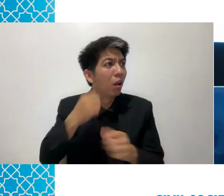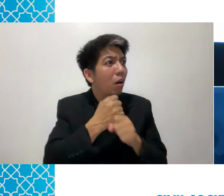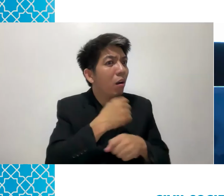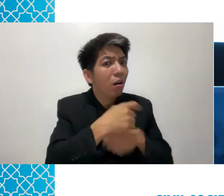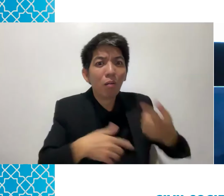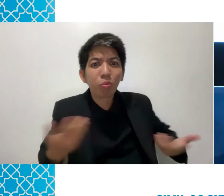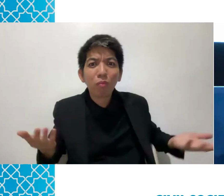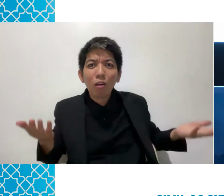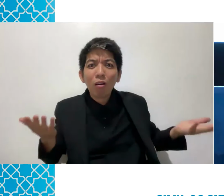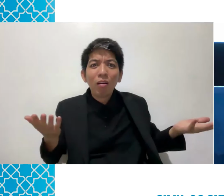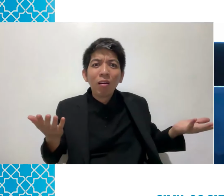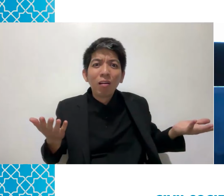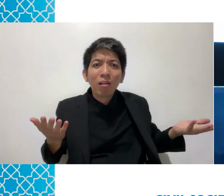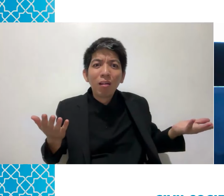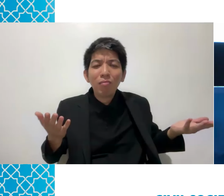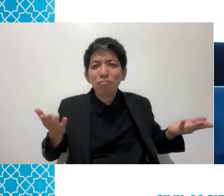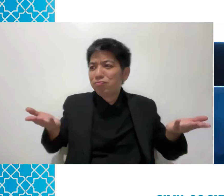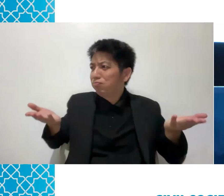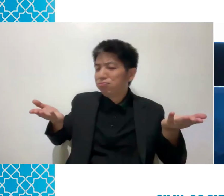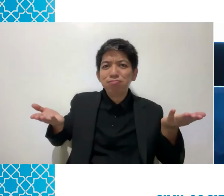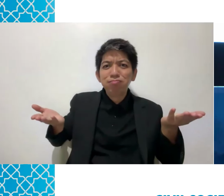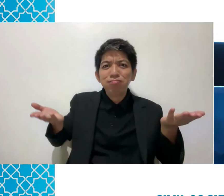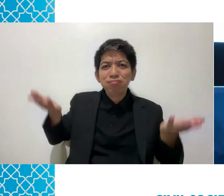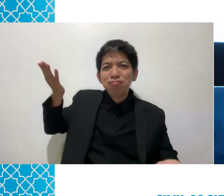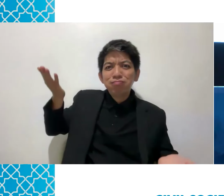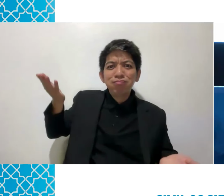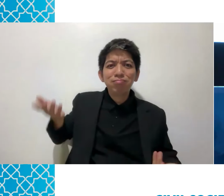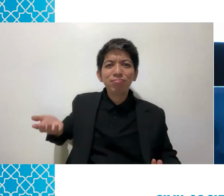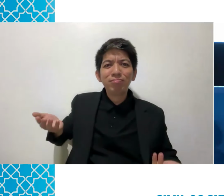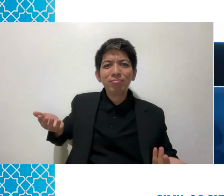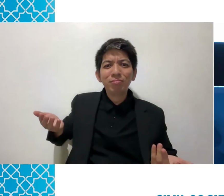we can see that there's a